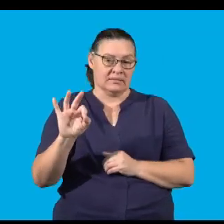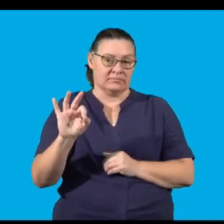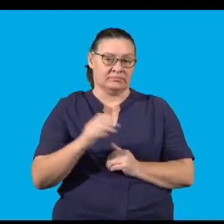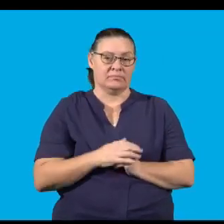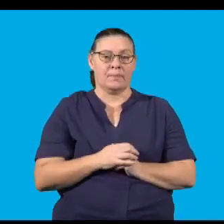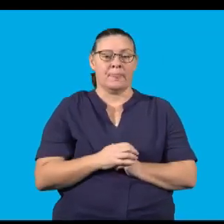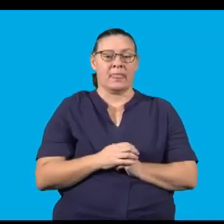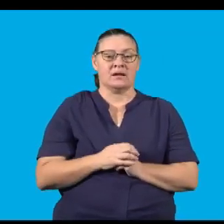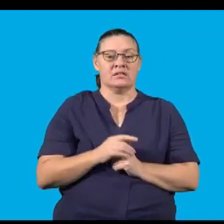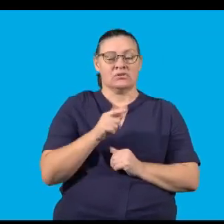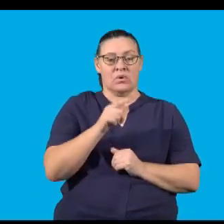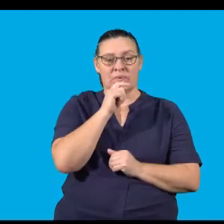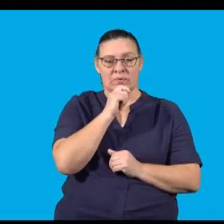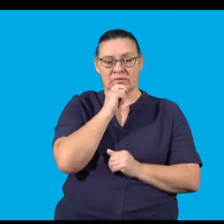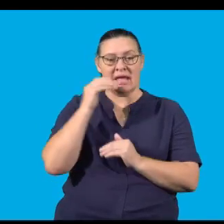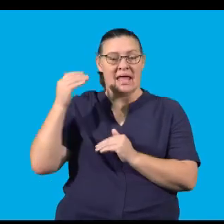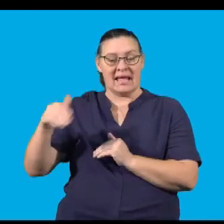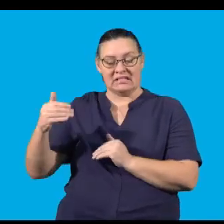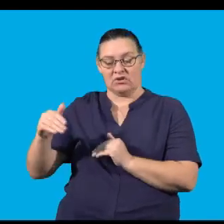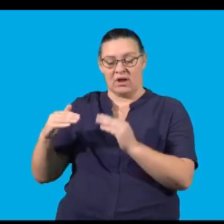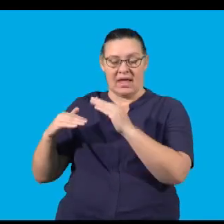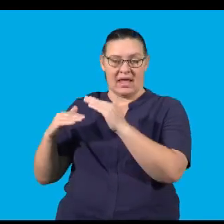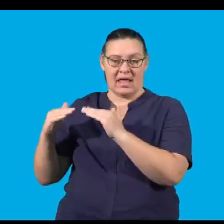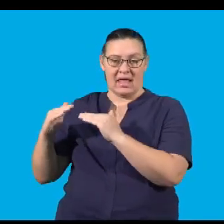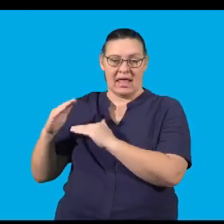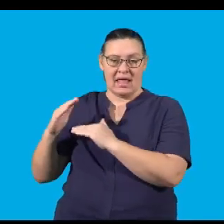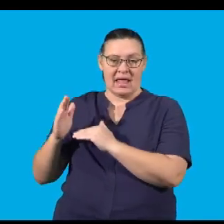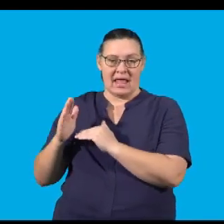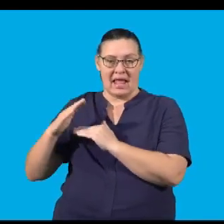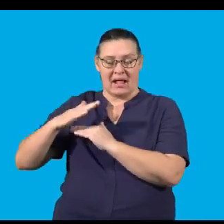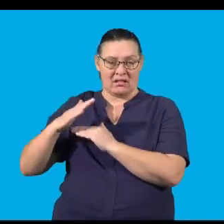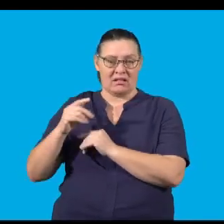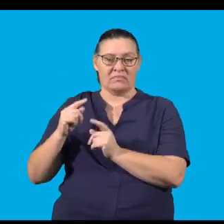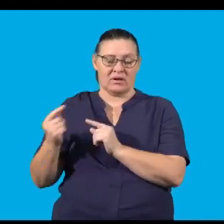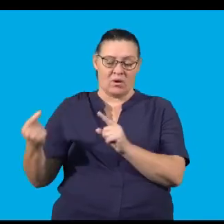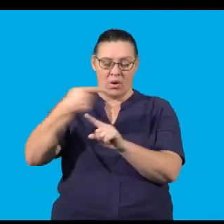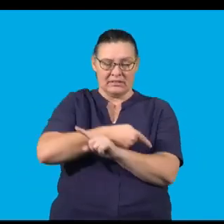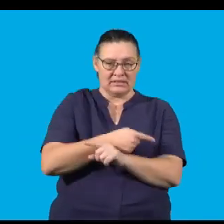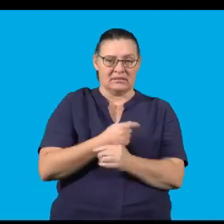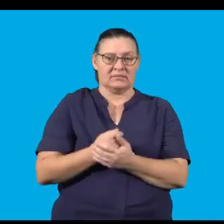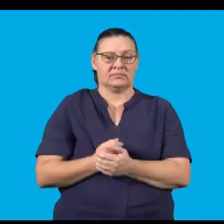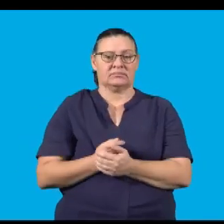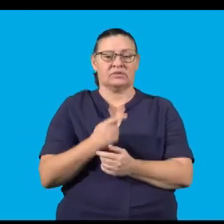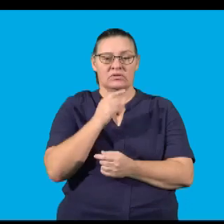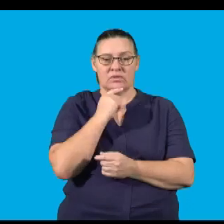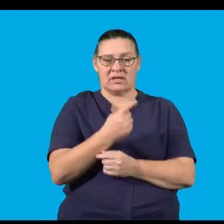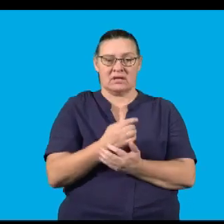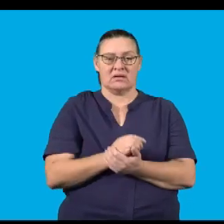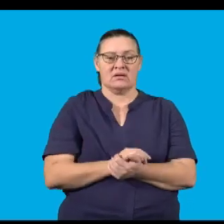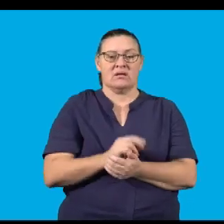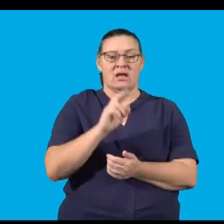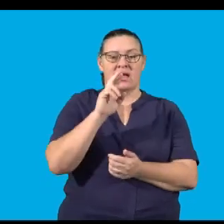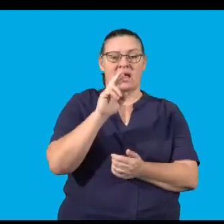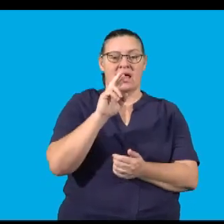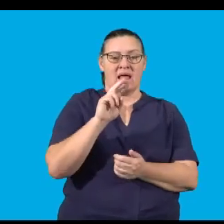53,13, so therefore angle N using exterior angle of triangle is equal to the sum of the interior opposite. We can work out that